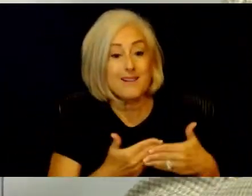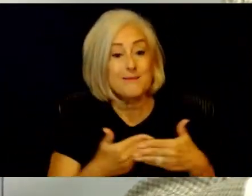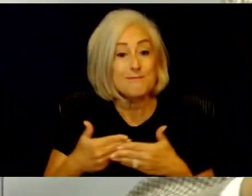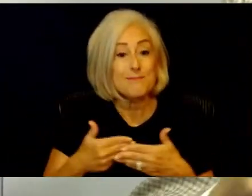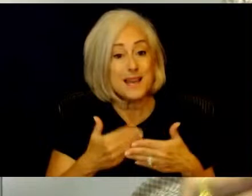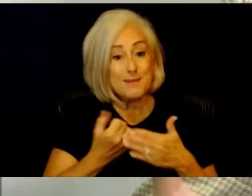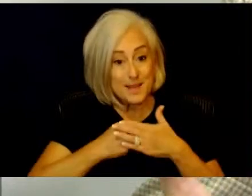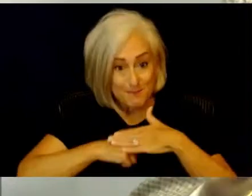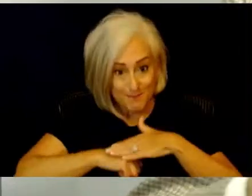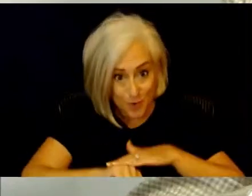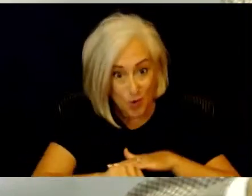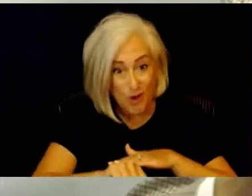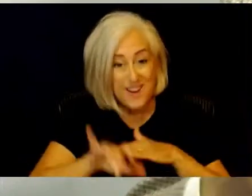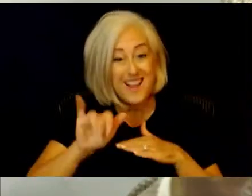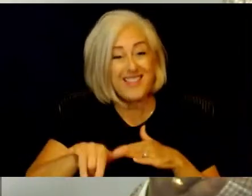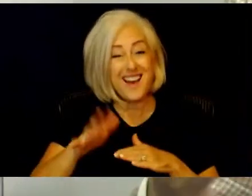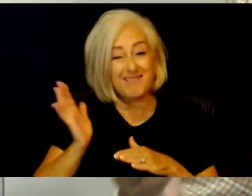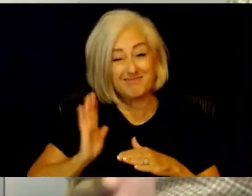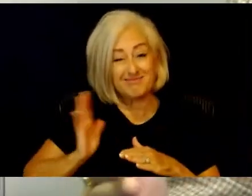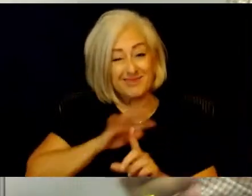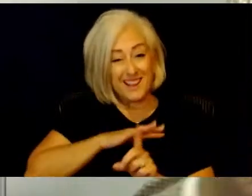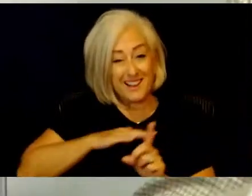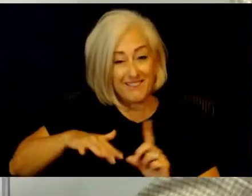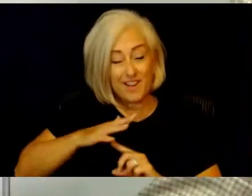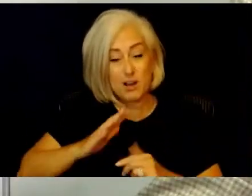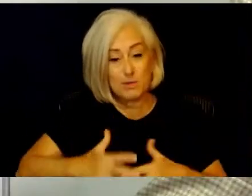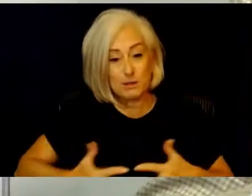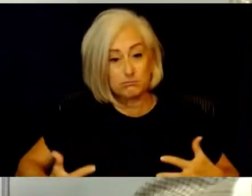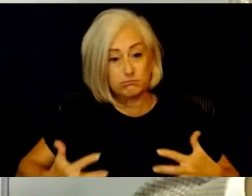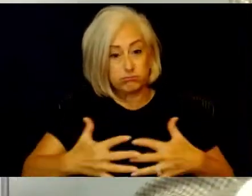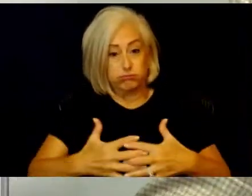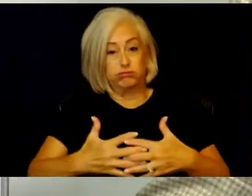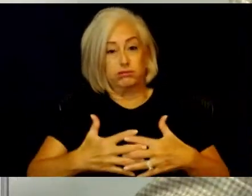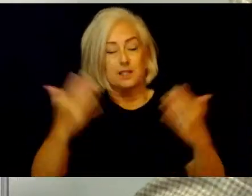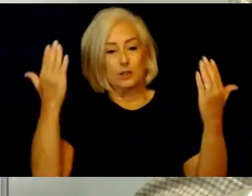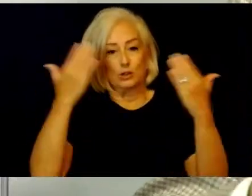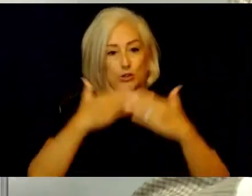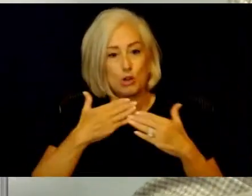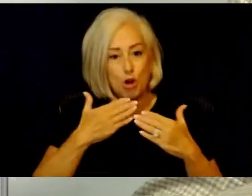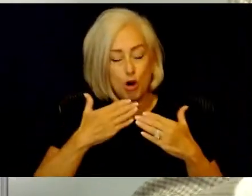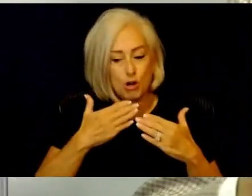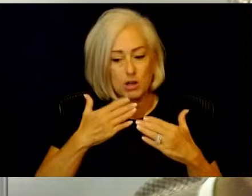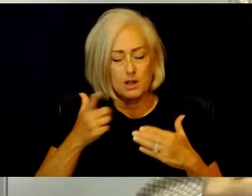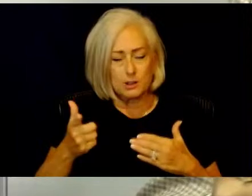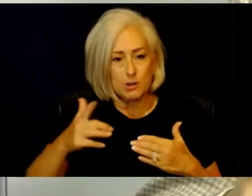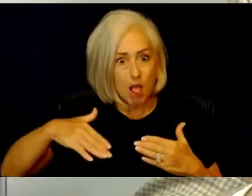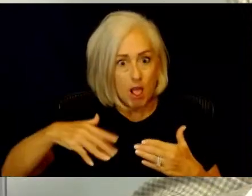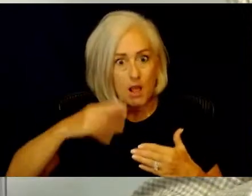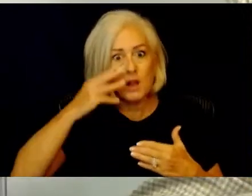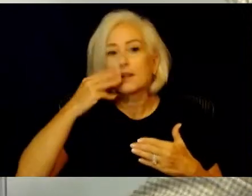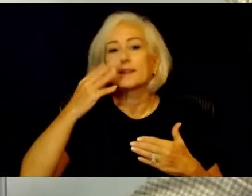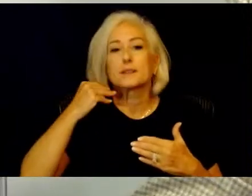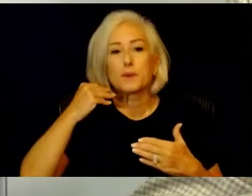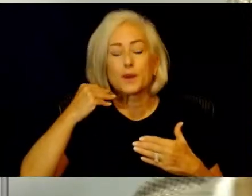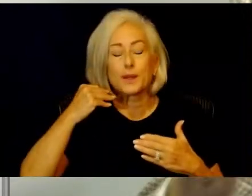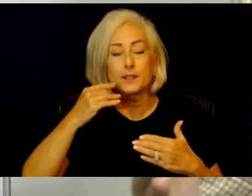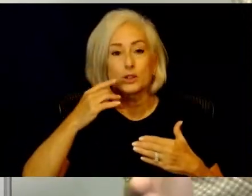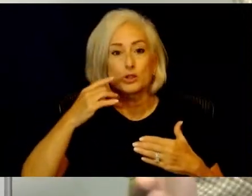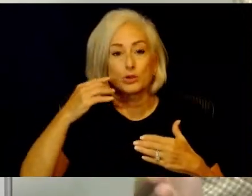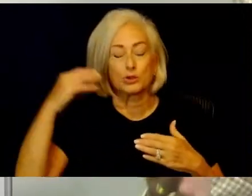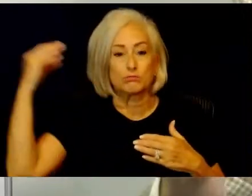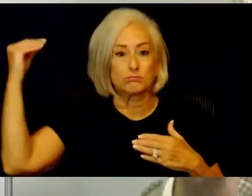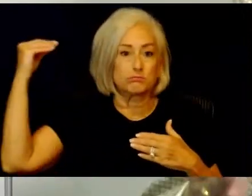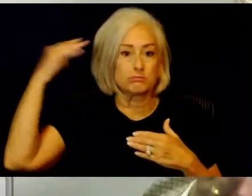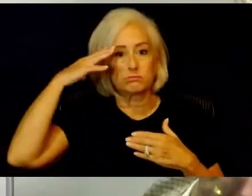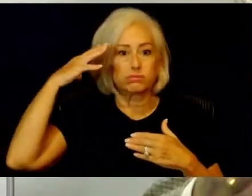internal clocks are really not synced to day and night rhythms yet. So making sure you expose them periodically to day and light and getting